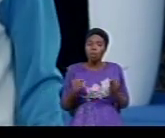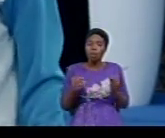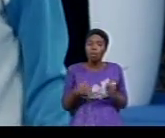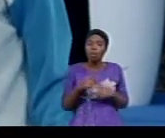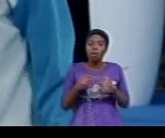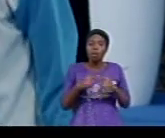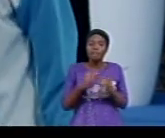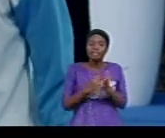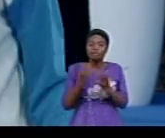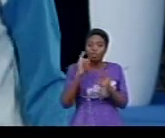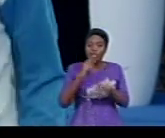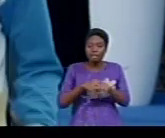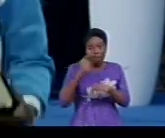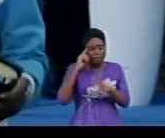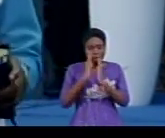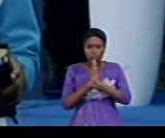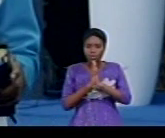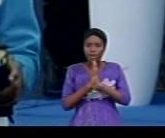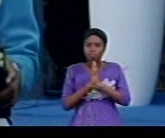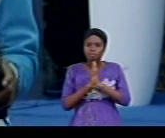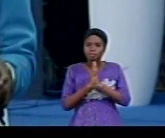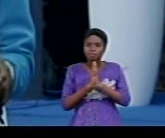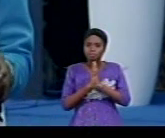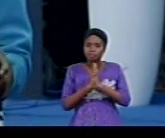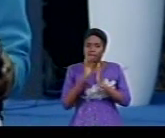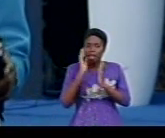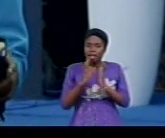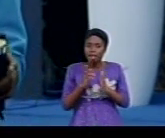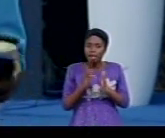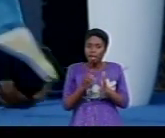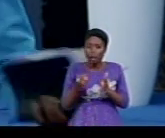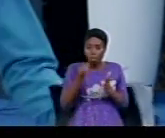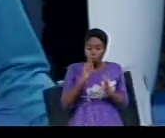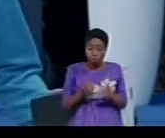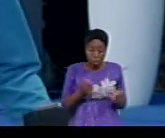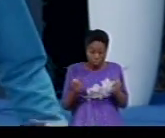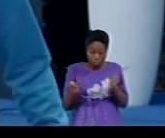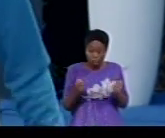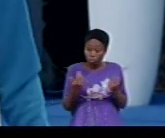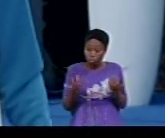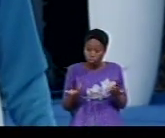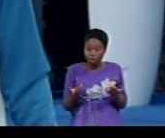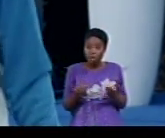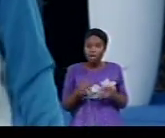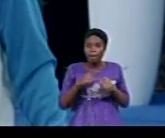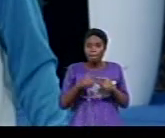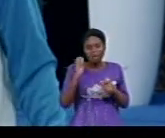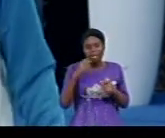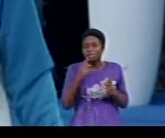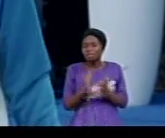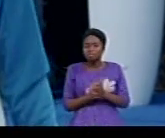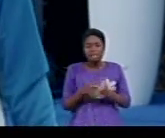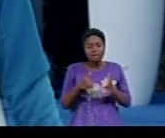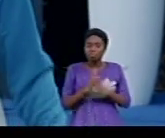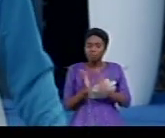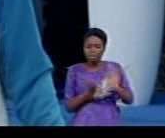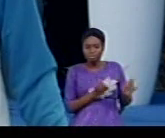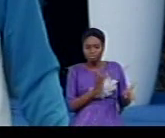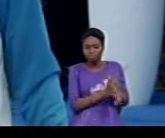I say, my God, I was still monitoring. But at the time, I say, I think I should drop this phone now. Let me concentrate on the